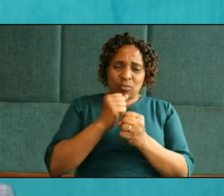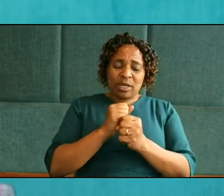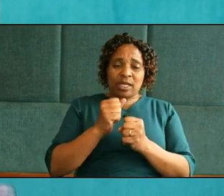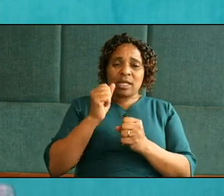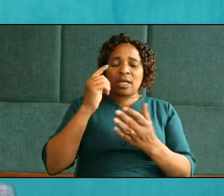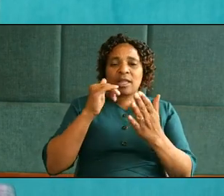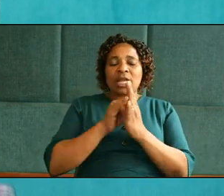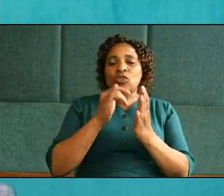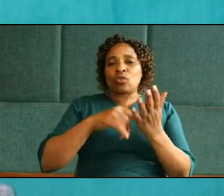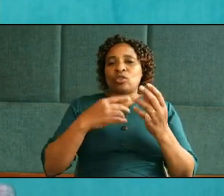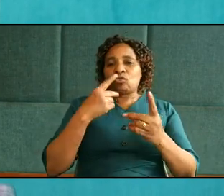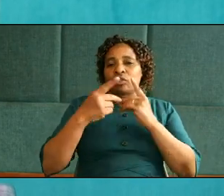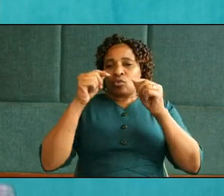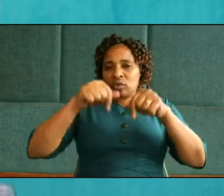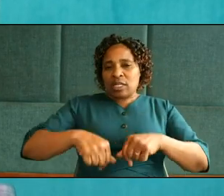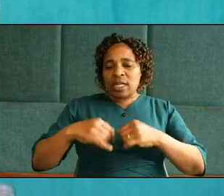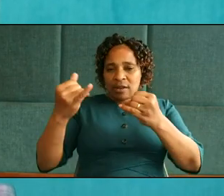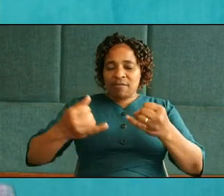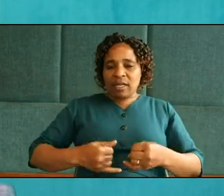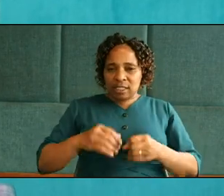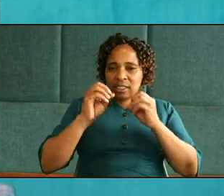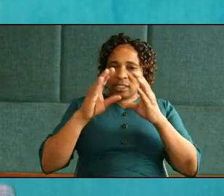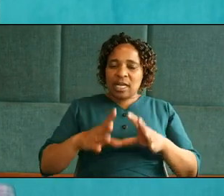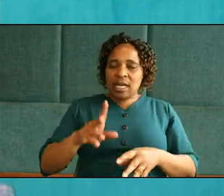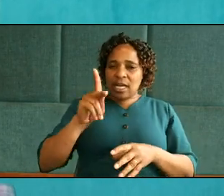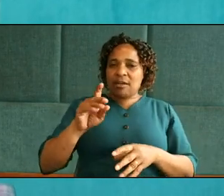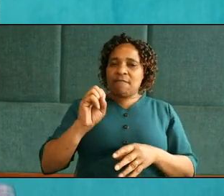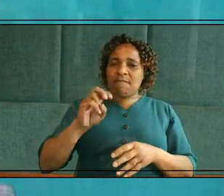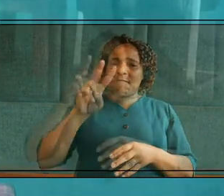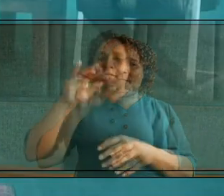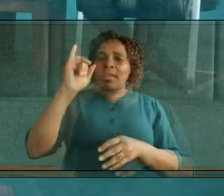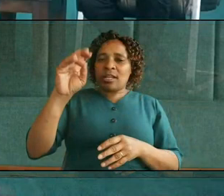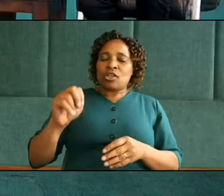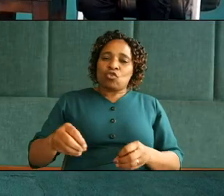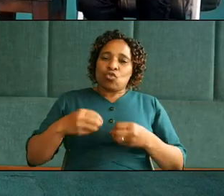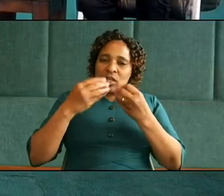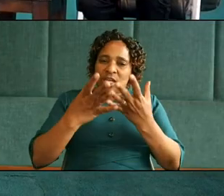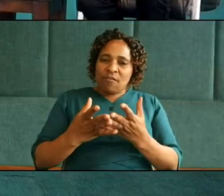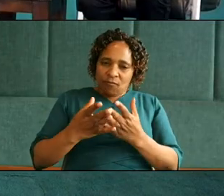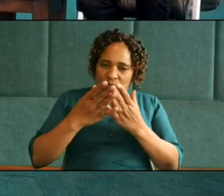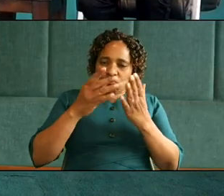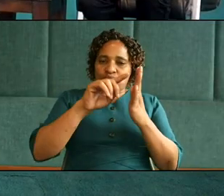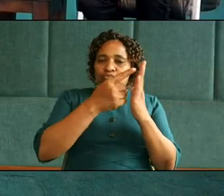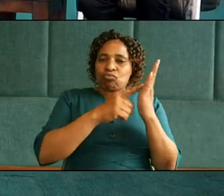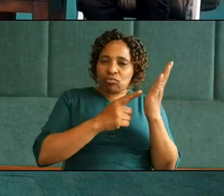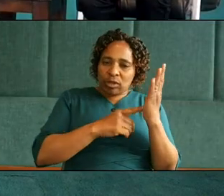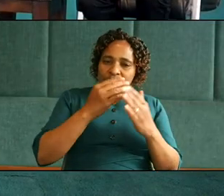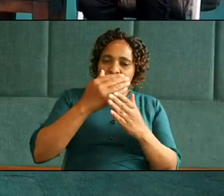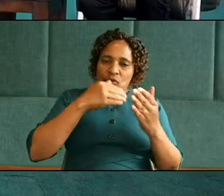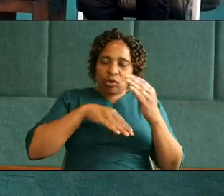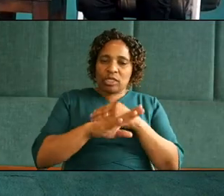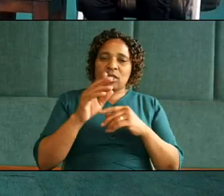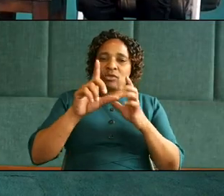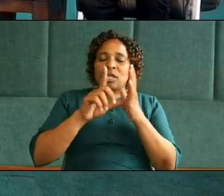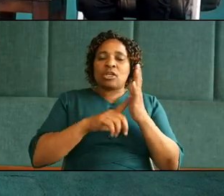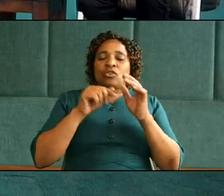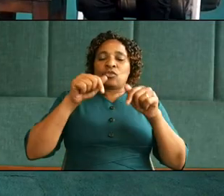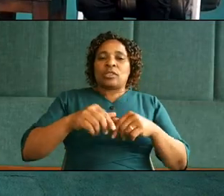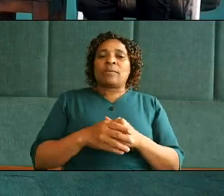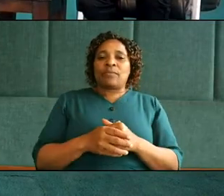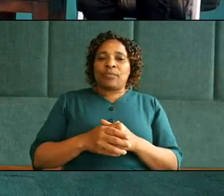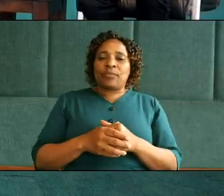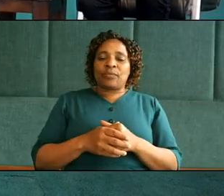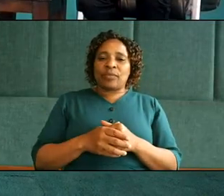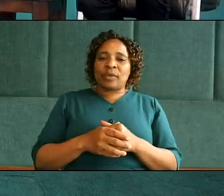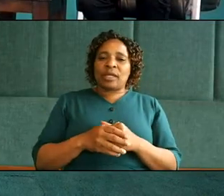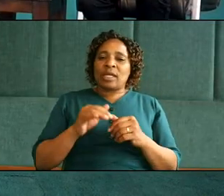today. So I'd like to invite Teacher Kevin to give us an illustration just before we get right into our lesson today. Yeah, just